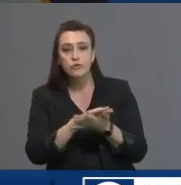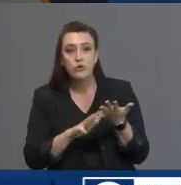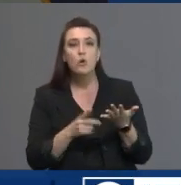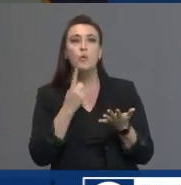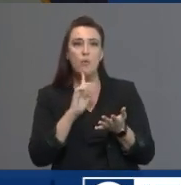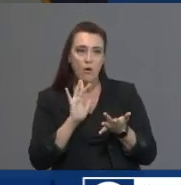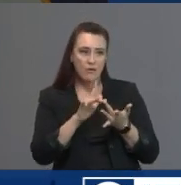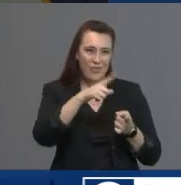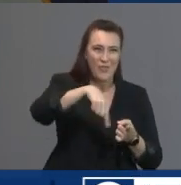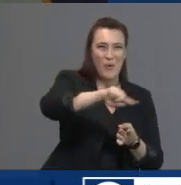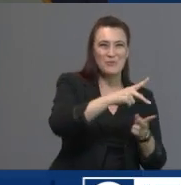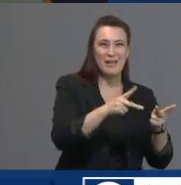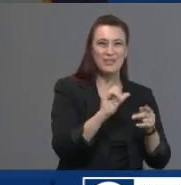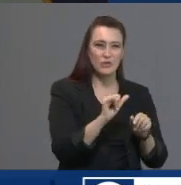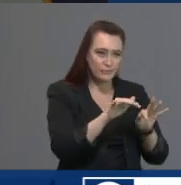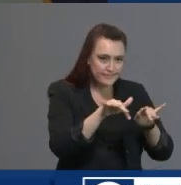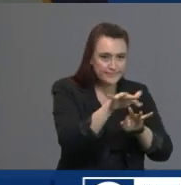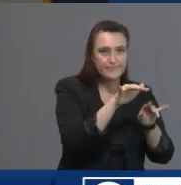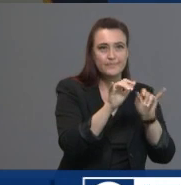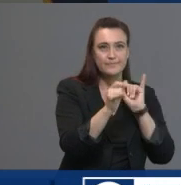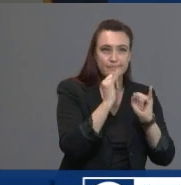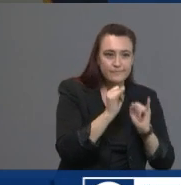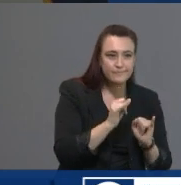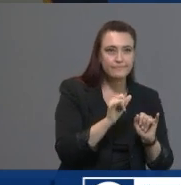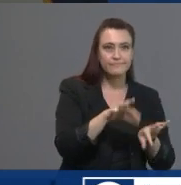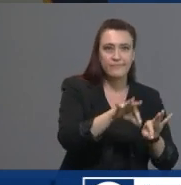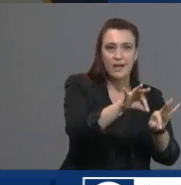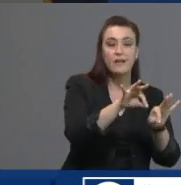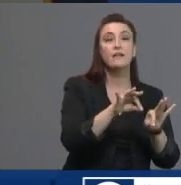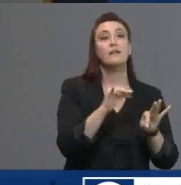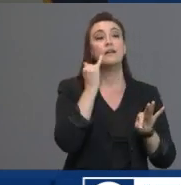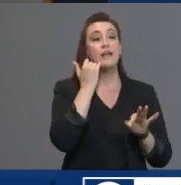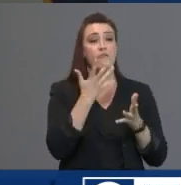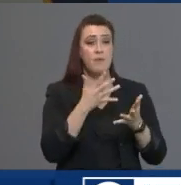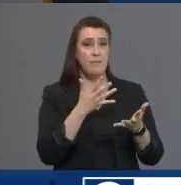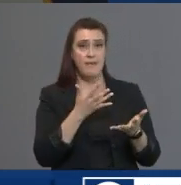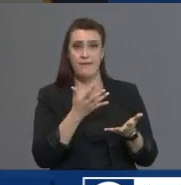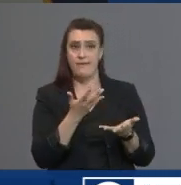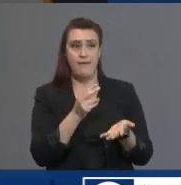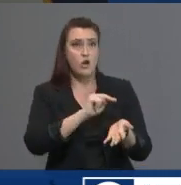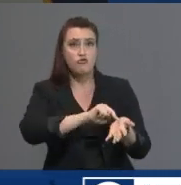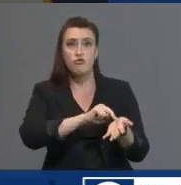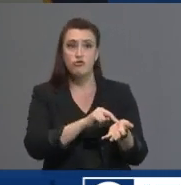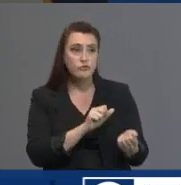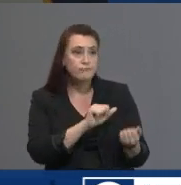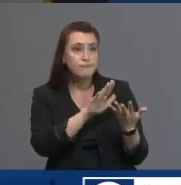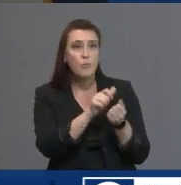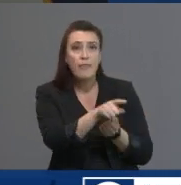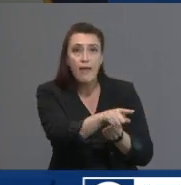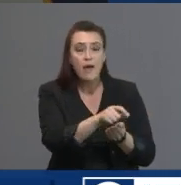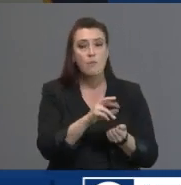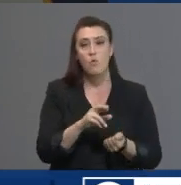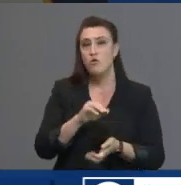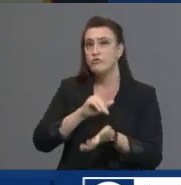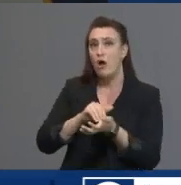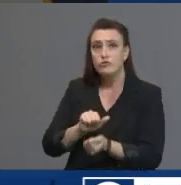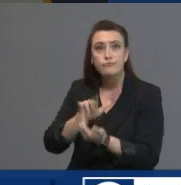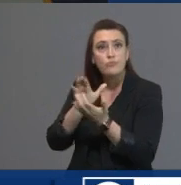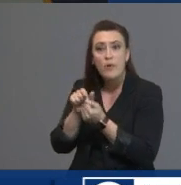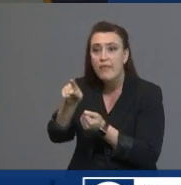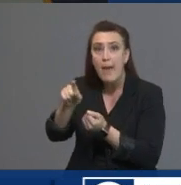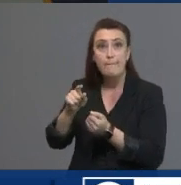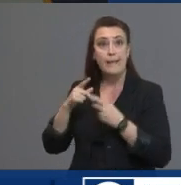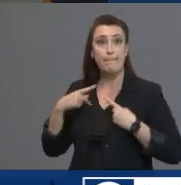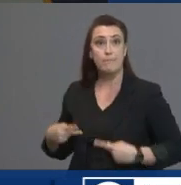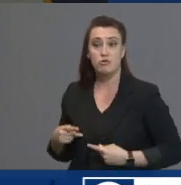risk. And then we will identify any individuals that may have provided care or have worked with that individual while they were at the